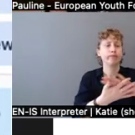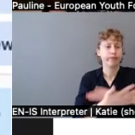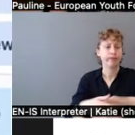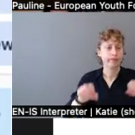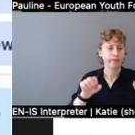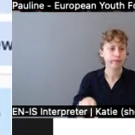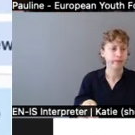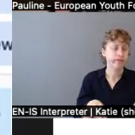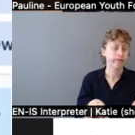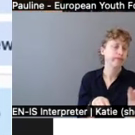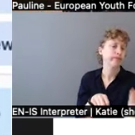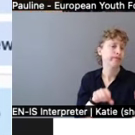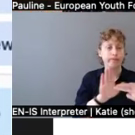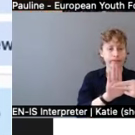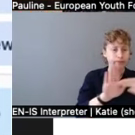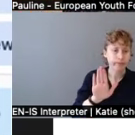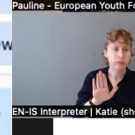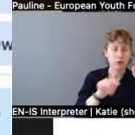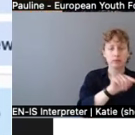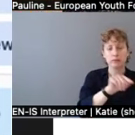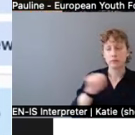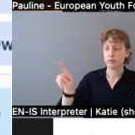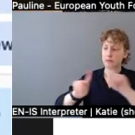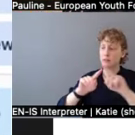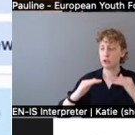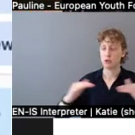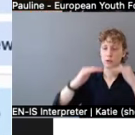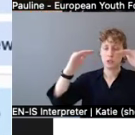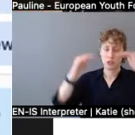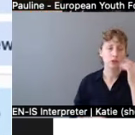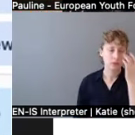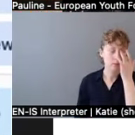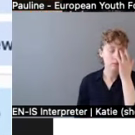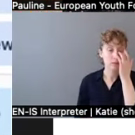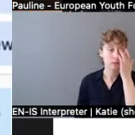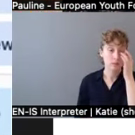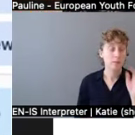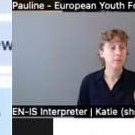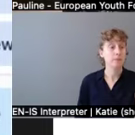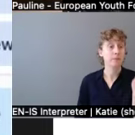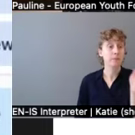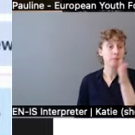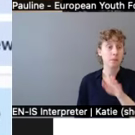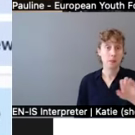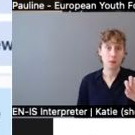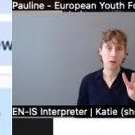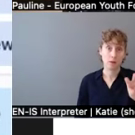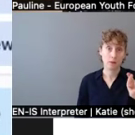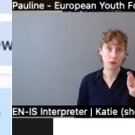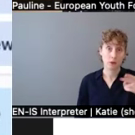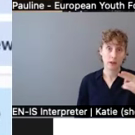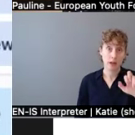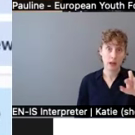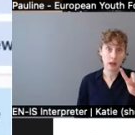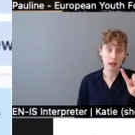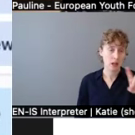budget, and then do this for each of the organizations. This is also fine. For overheads here, I didn't indicate anything, but you can, of course,